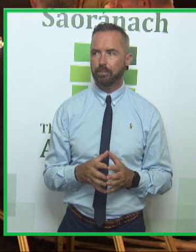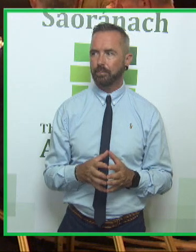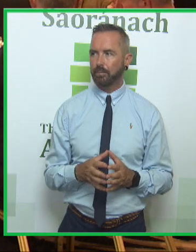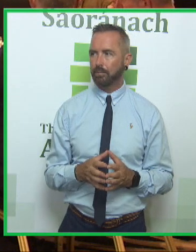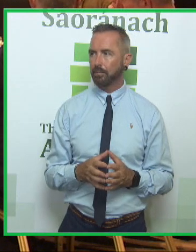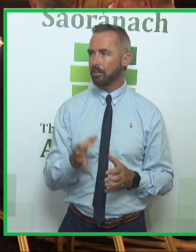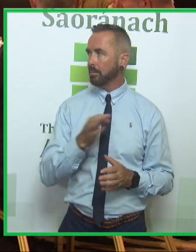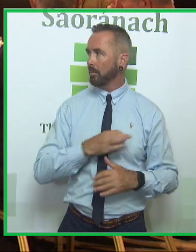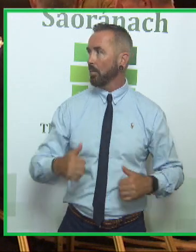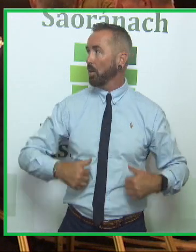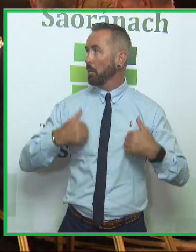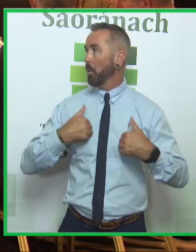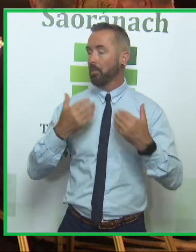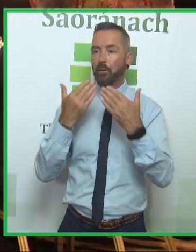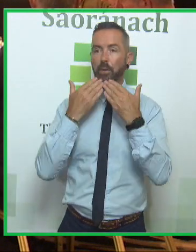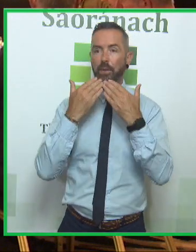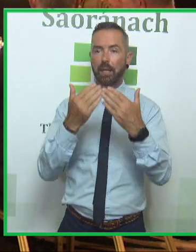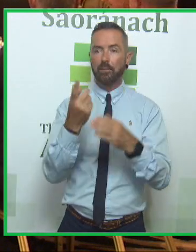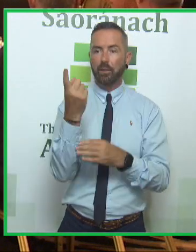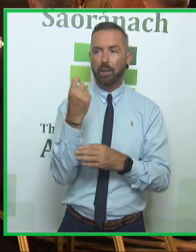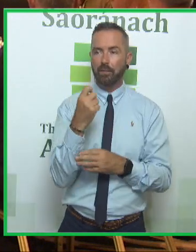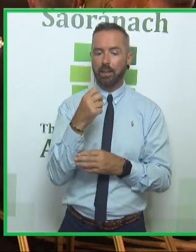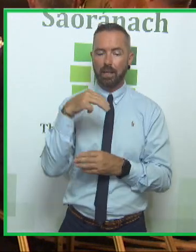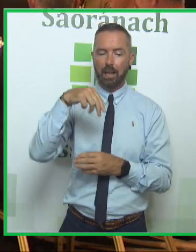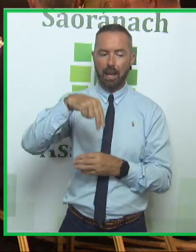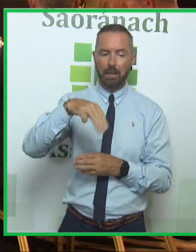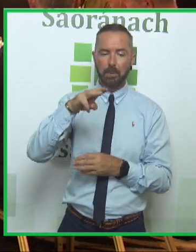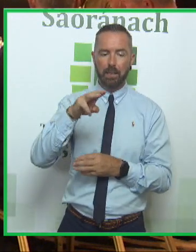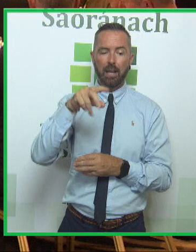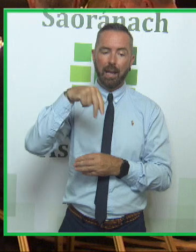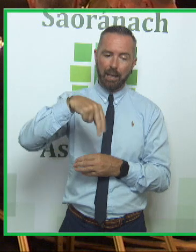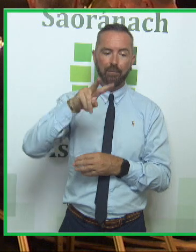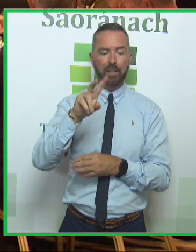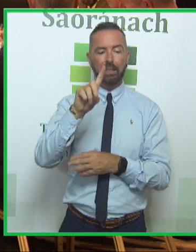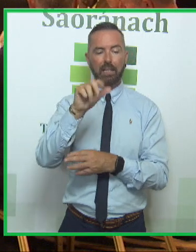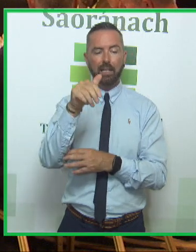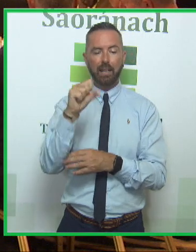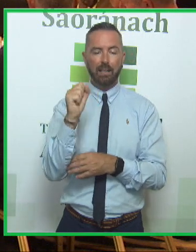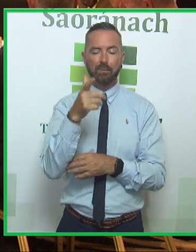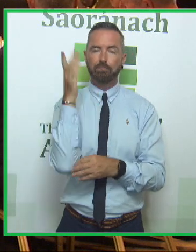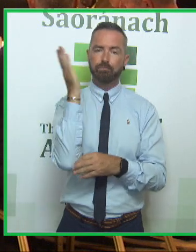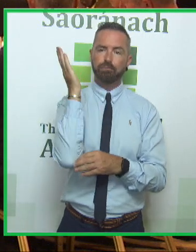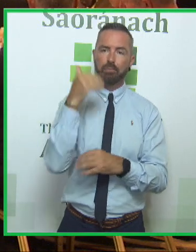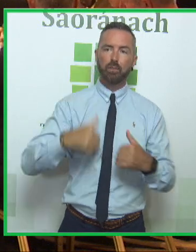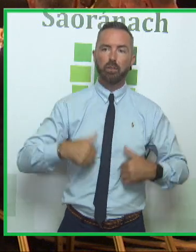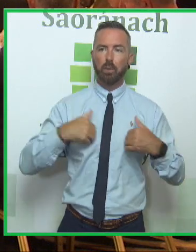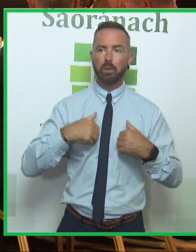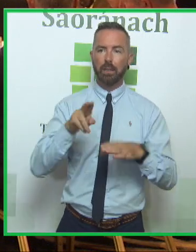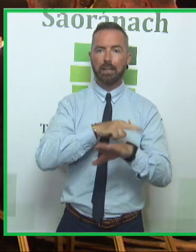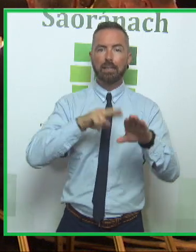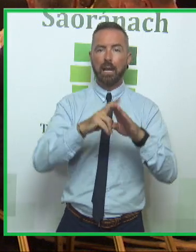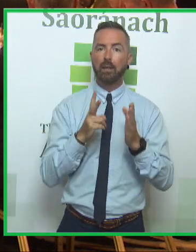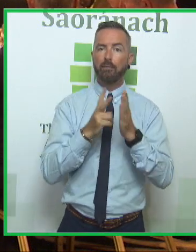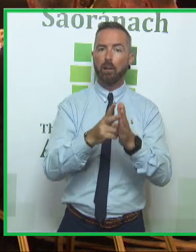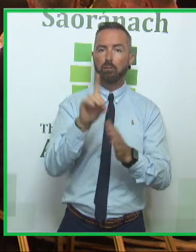So good morning. Thank you very much for inviting NVDAS to speak this morning. The National Voluntary Drug and Alcohol